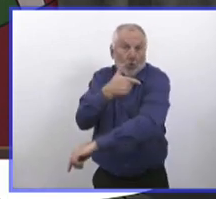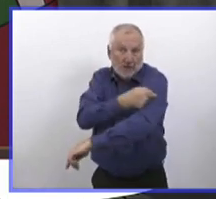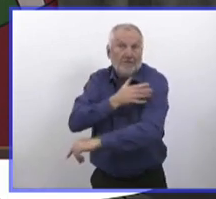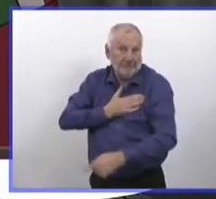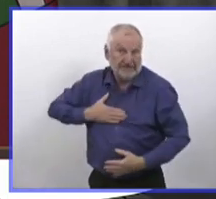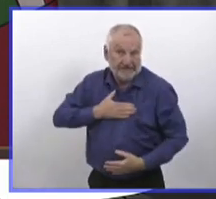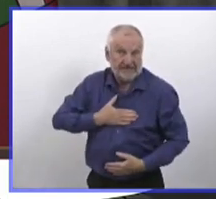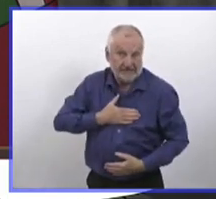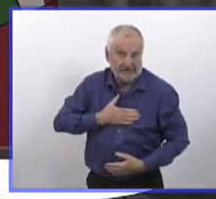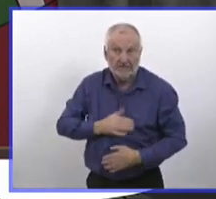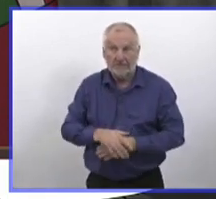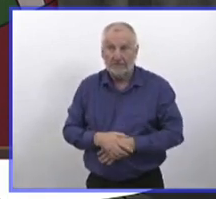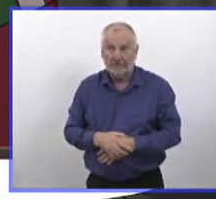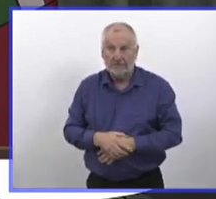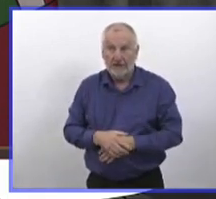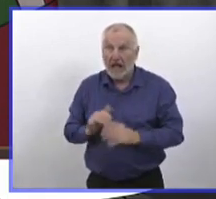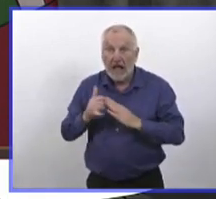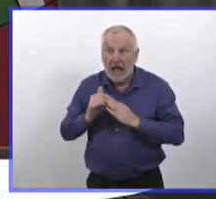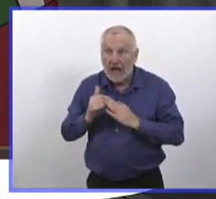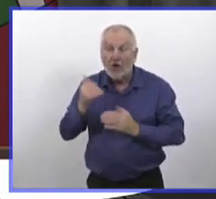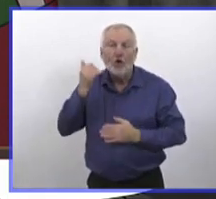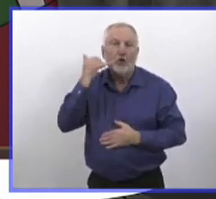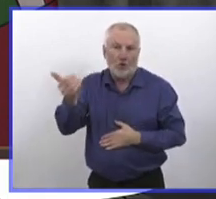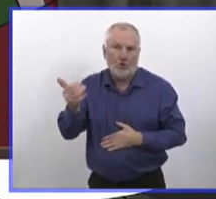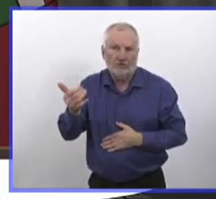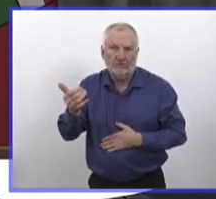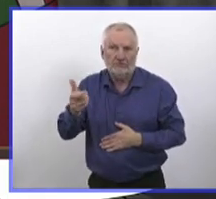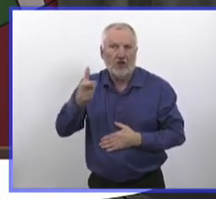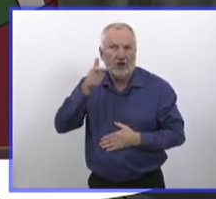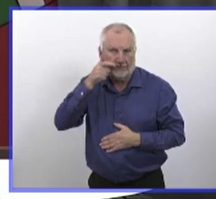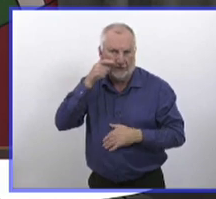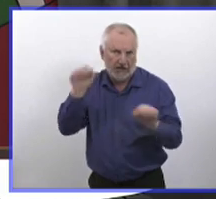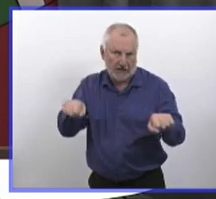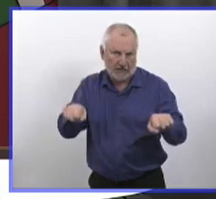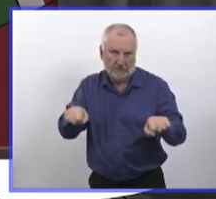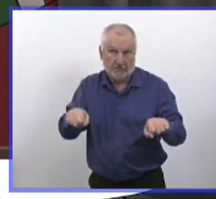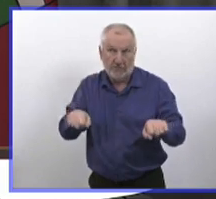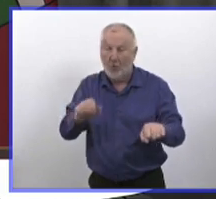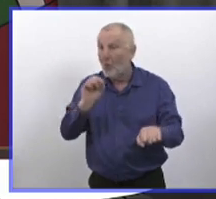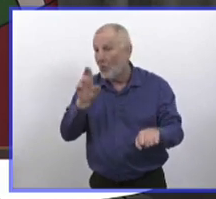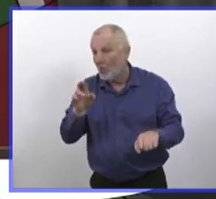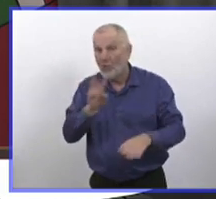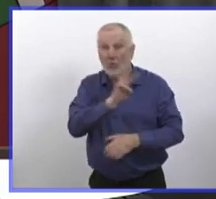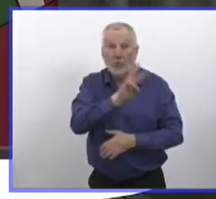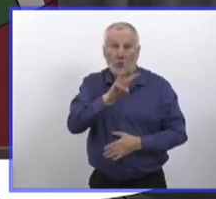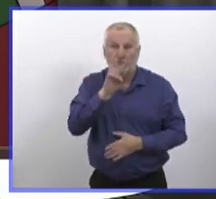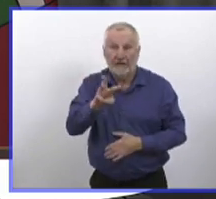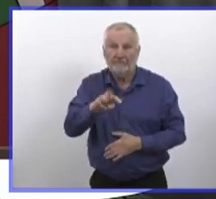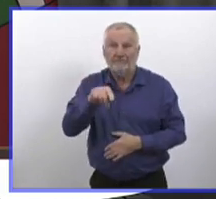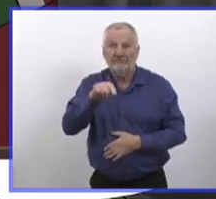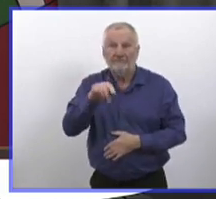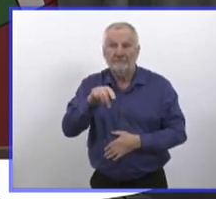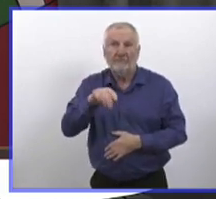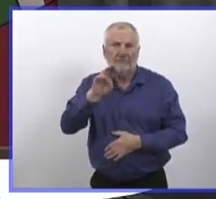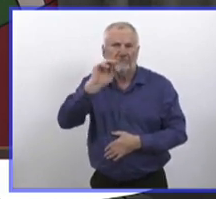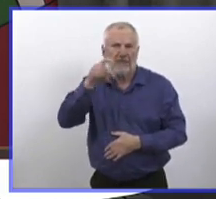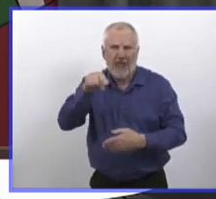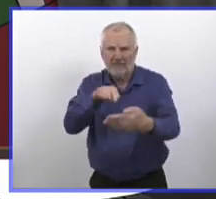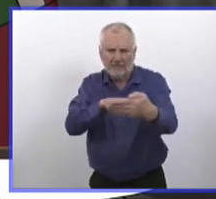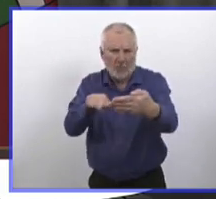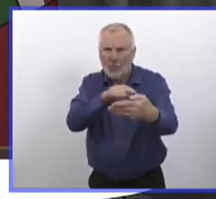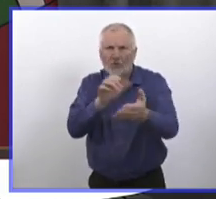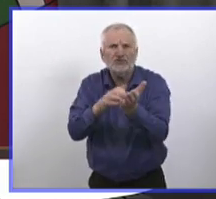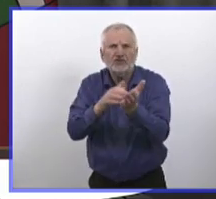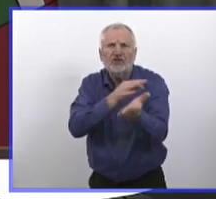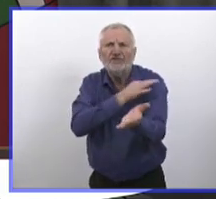that mechanism. Or once we have the map listed, you can call the locations that are accepting appointments if you are